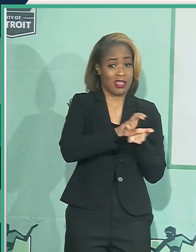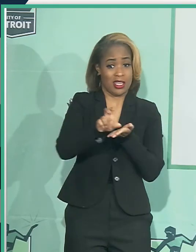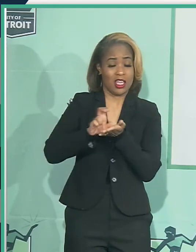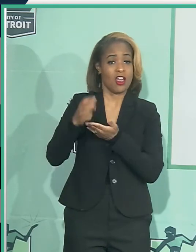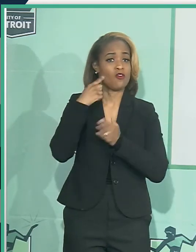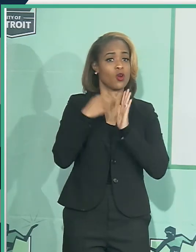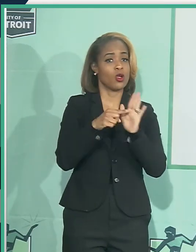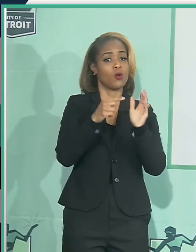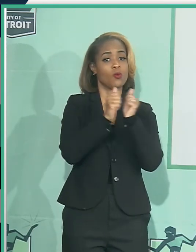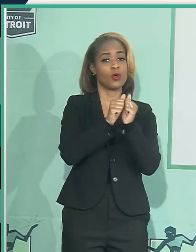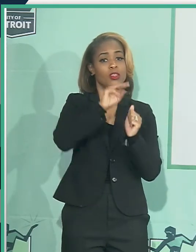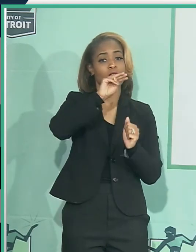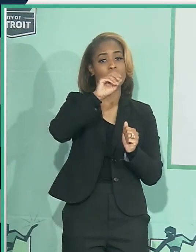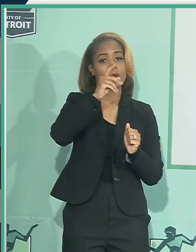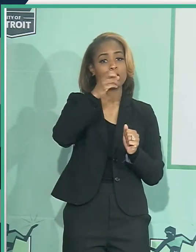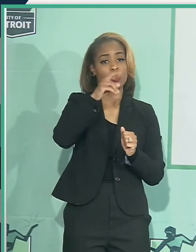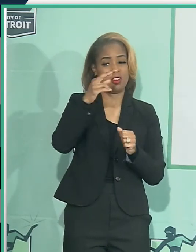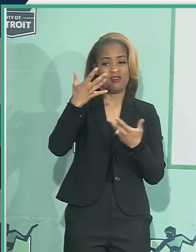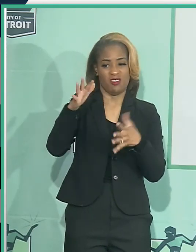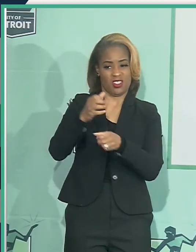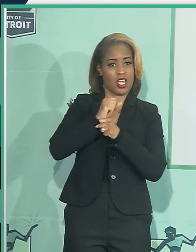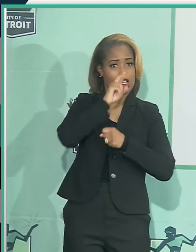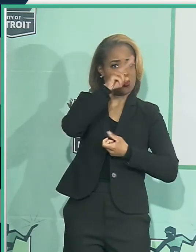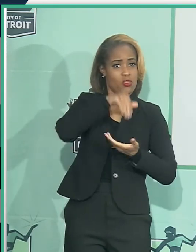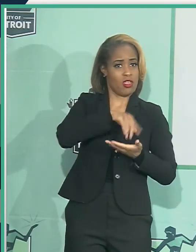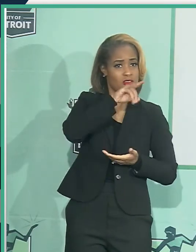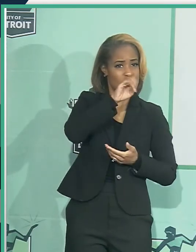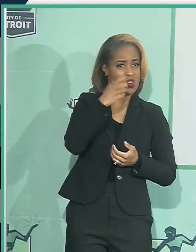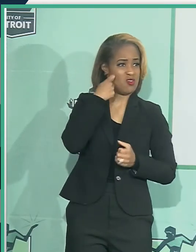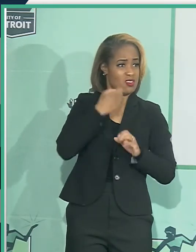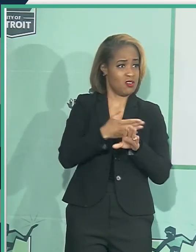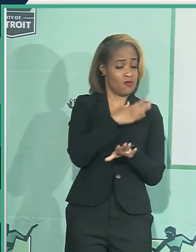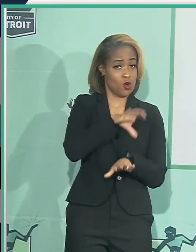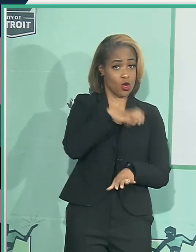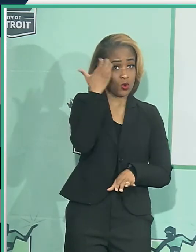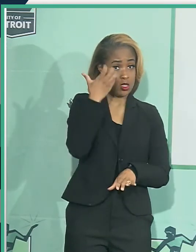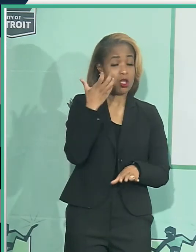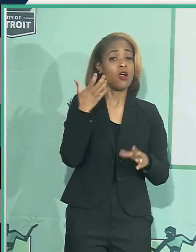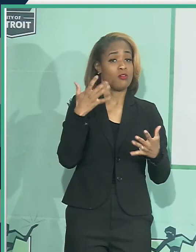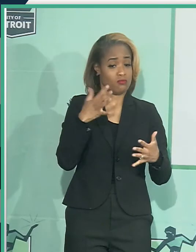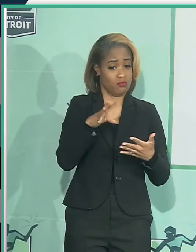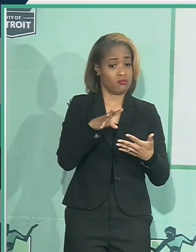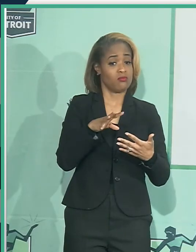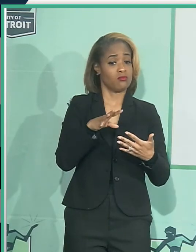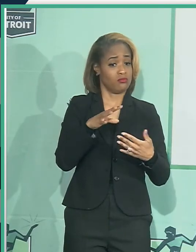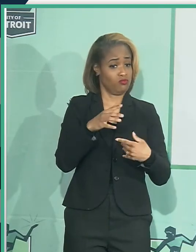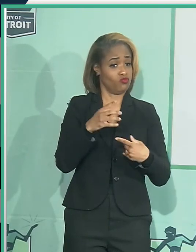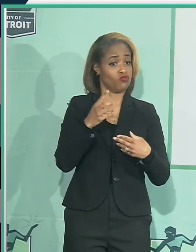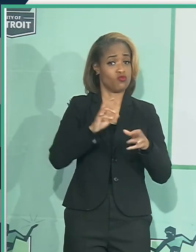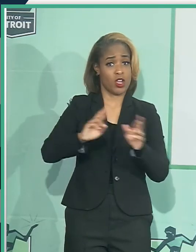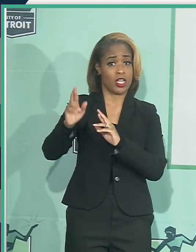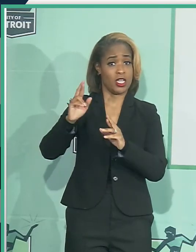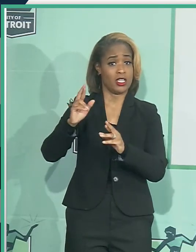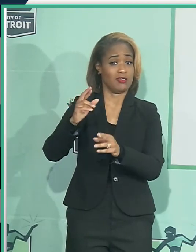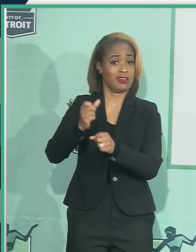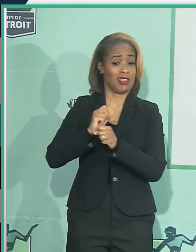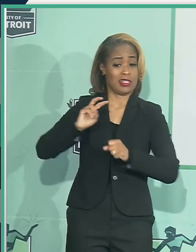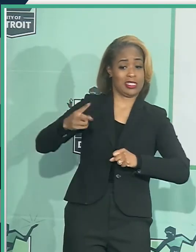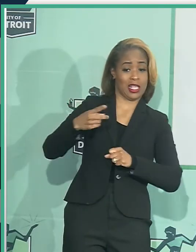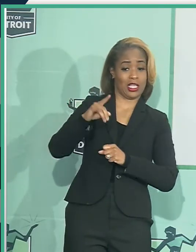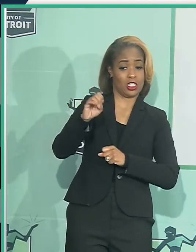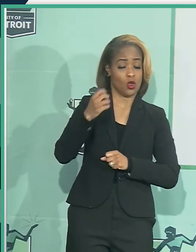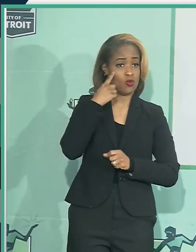with Moderna, we received 2,000 doses right before Christmas. We are on schedule to receive that second dose, and we